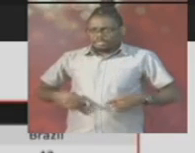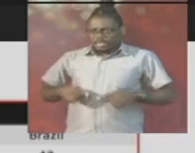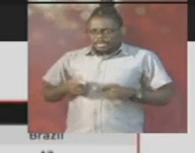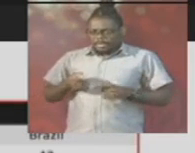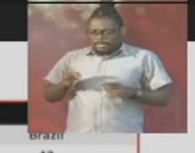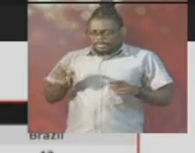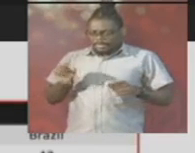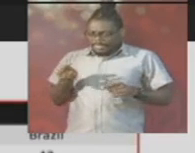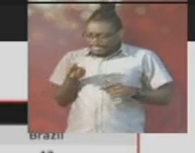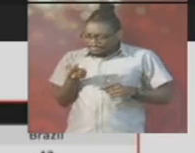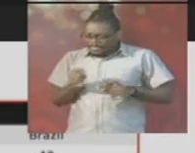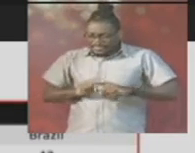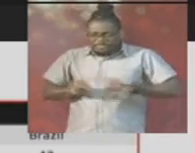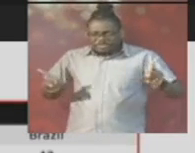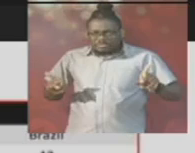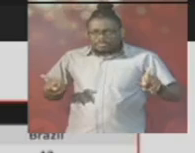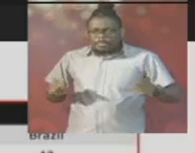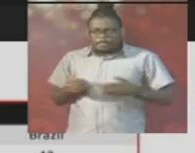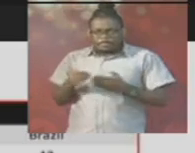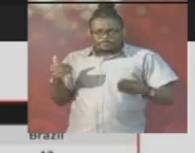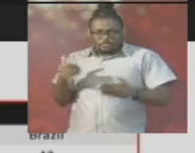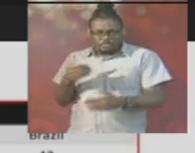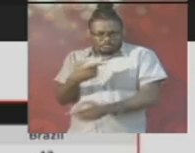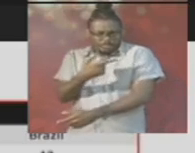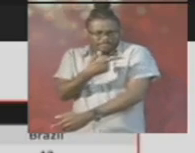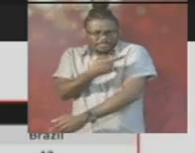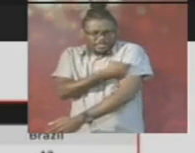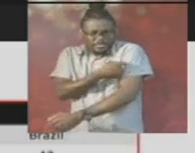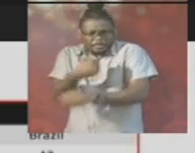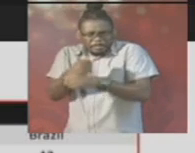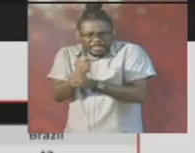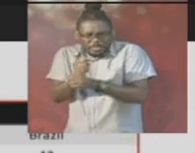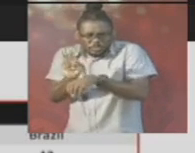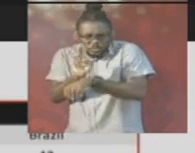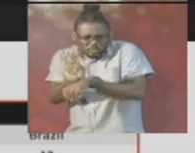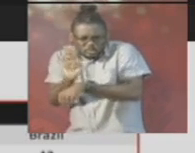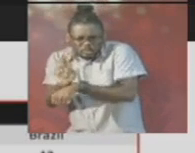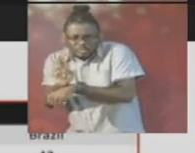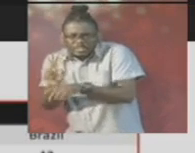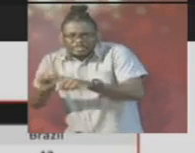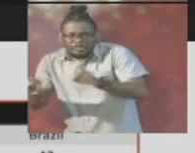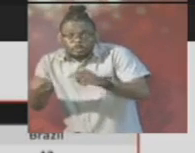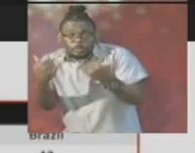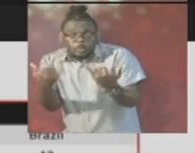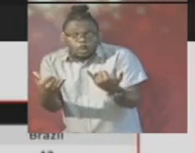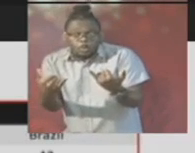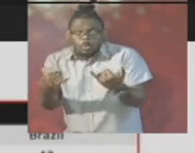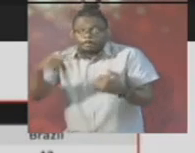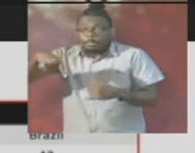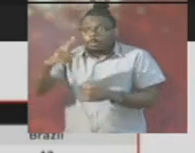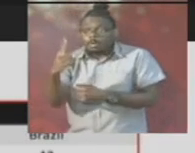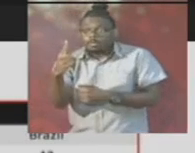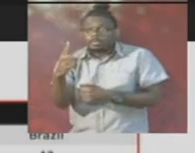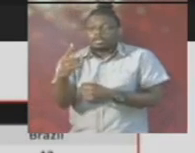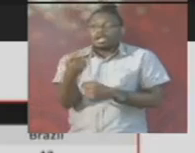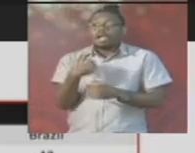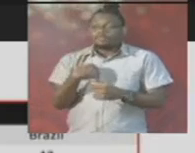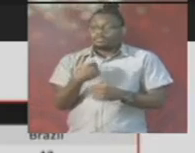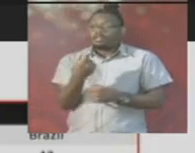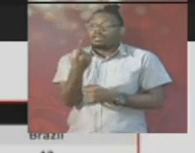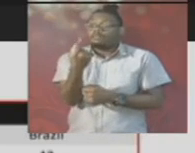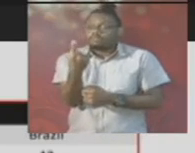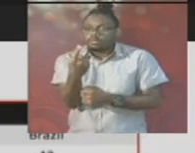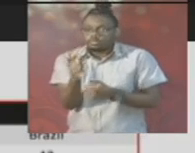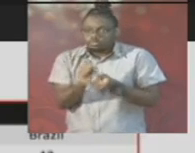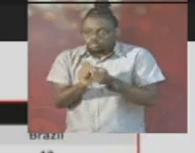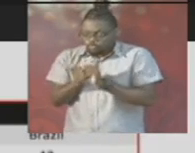COVID-19 vaccines were designed. So you can see here in this table that P1 has 11 mutations in this region. Now, laboratory